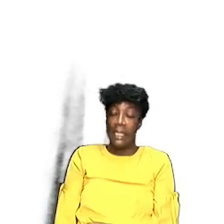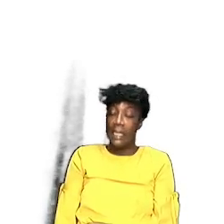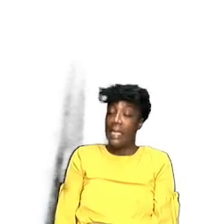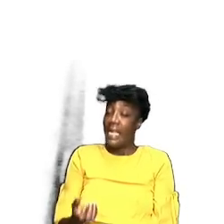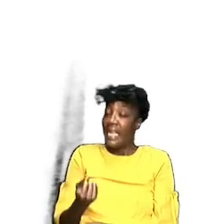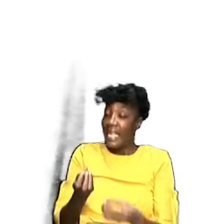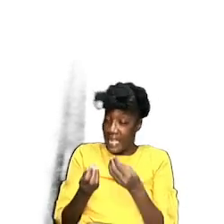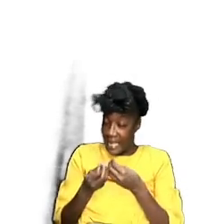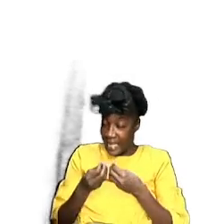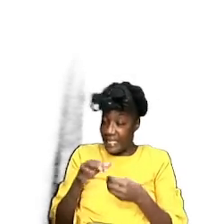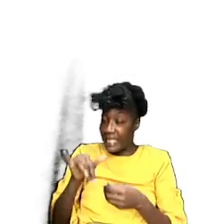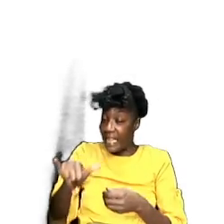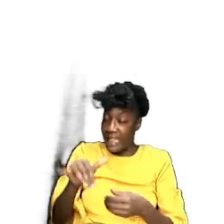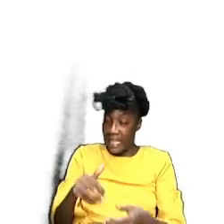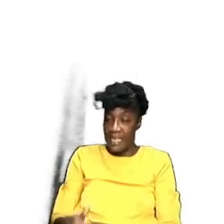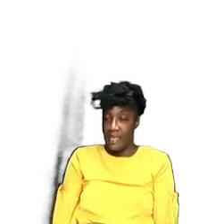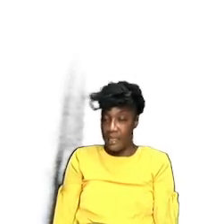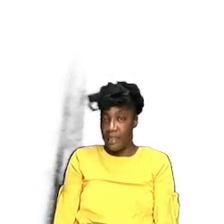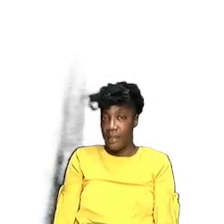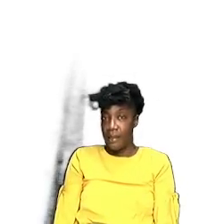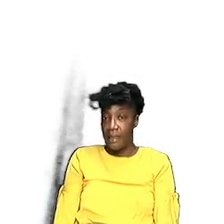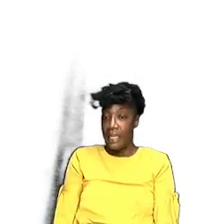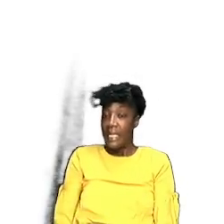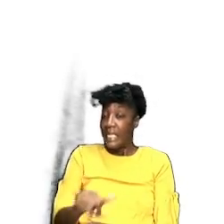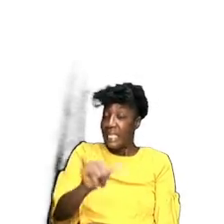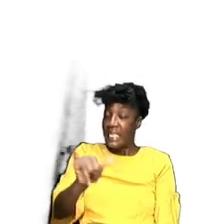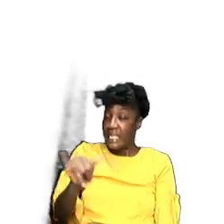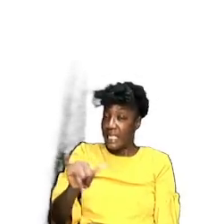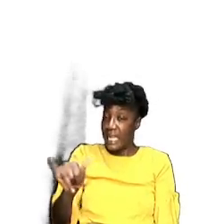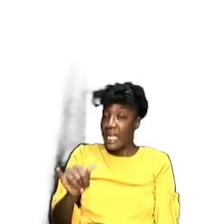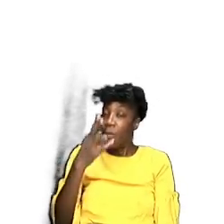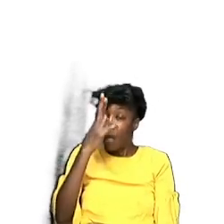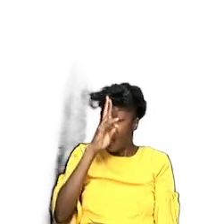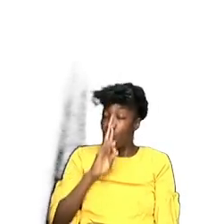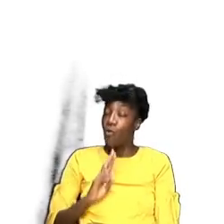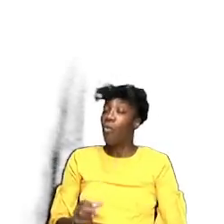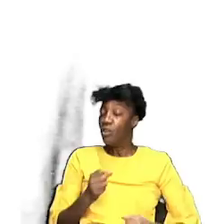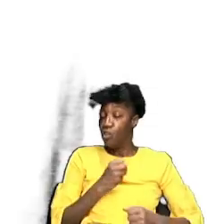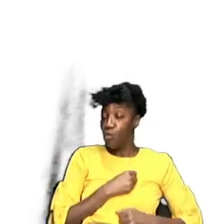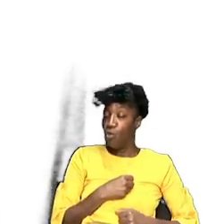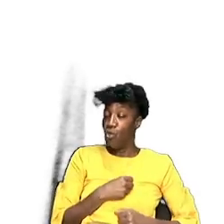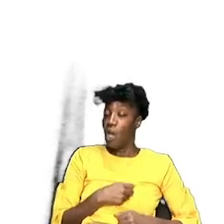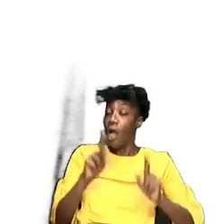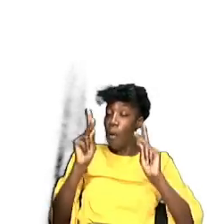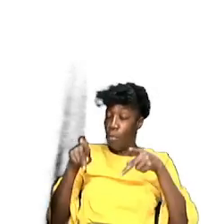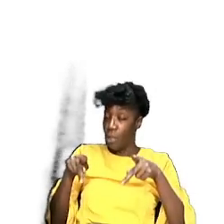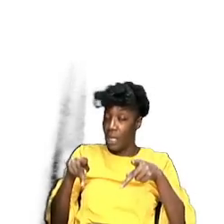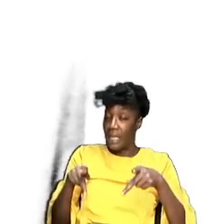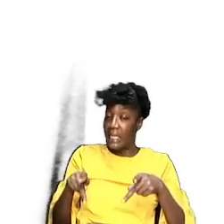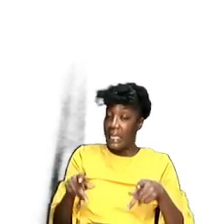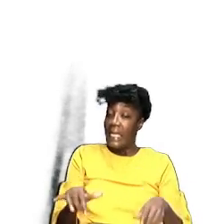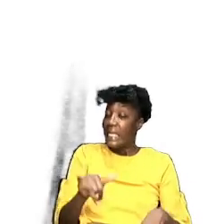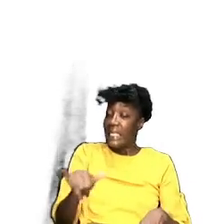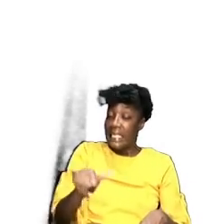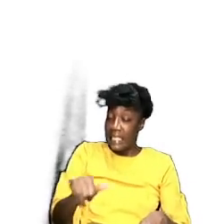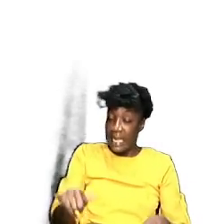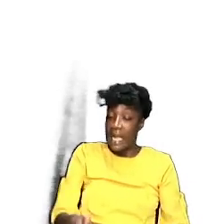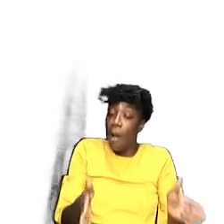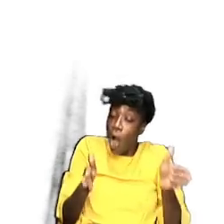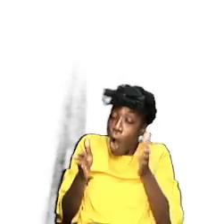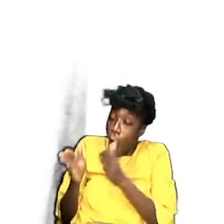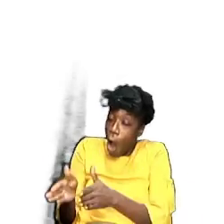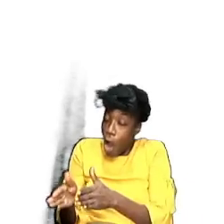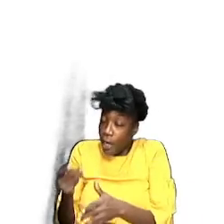in the same order in which the Roman soldier would have put on his uniform is the same order in which